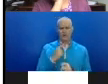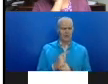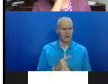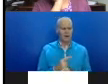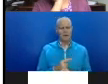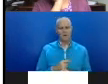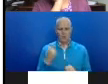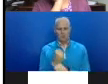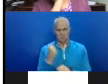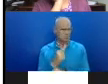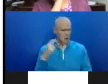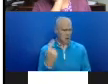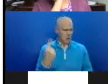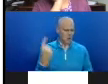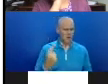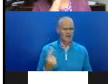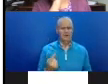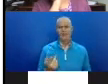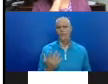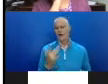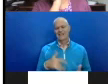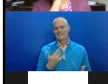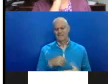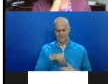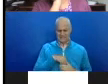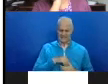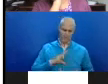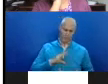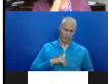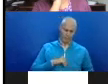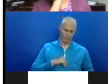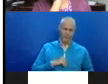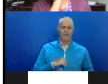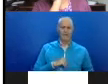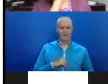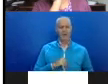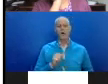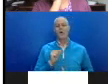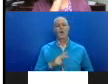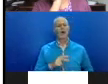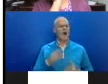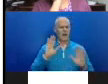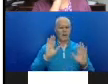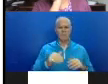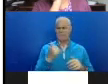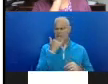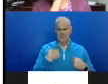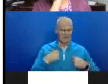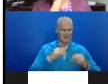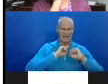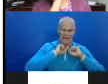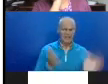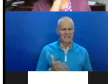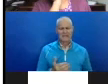win, because often they feel bad inside or whatever else, or pretend that they don't make mistakes, that they don't